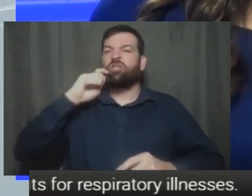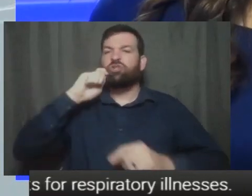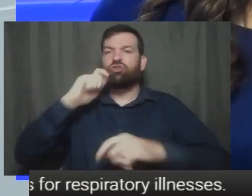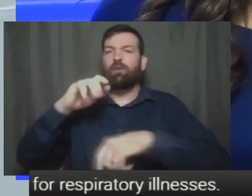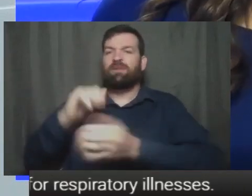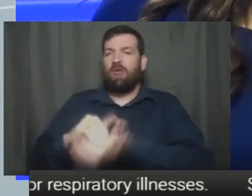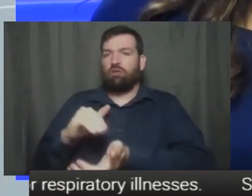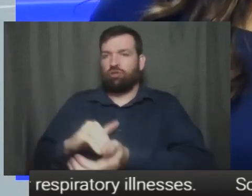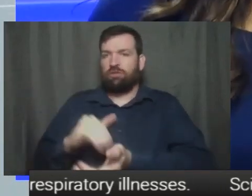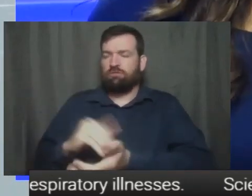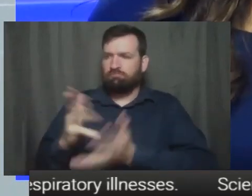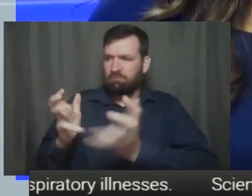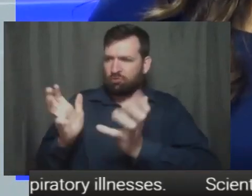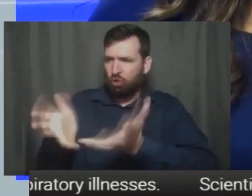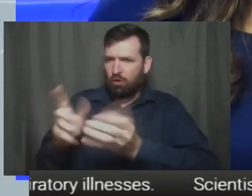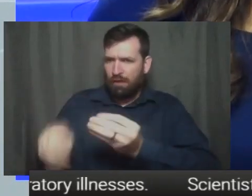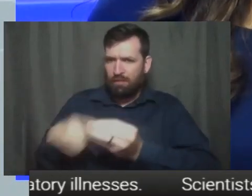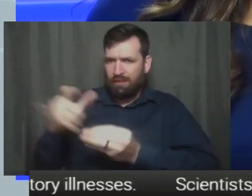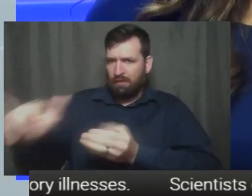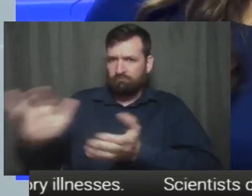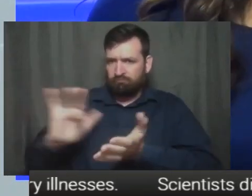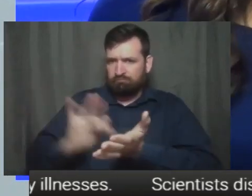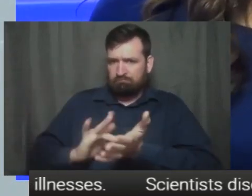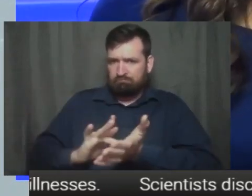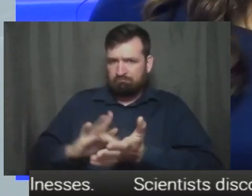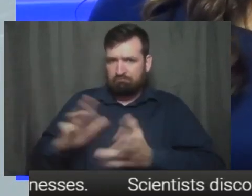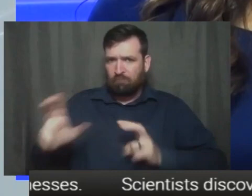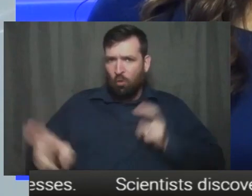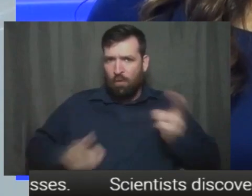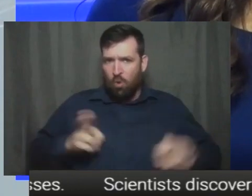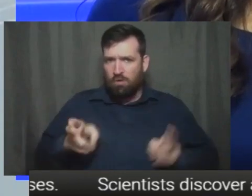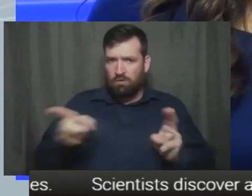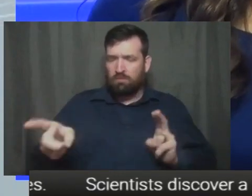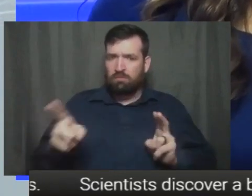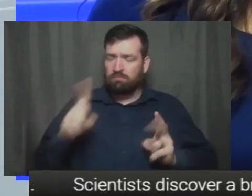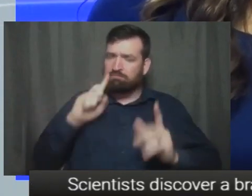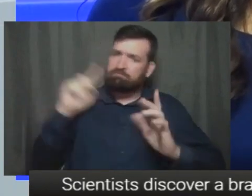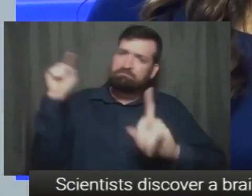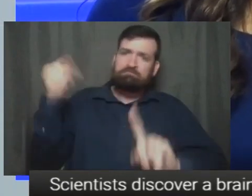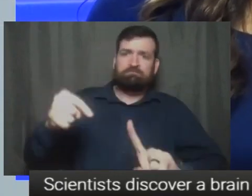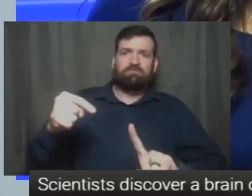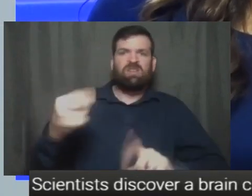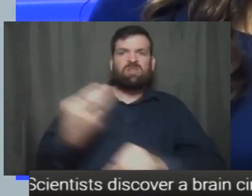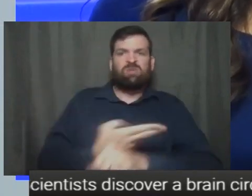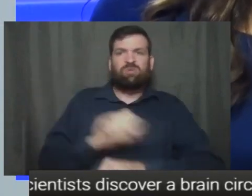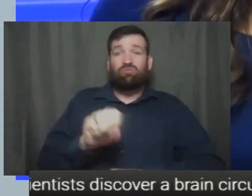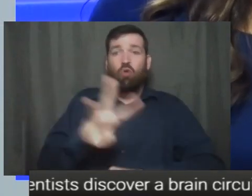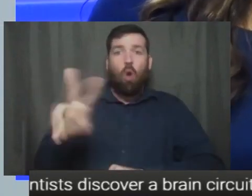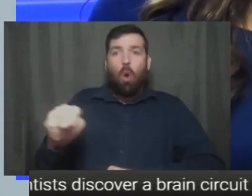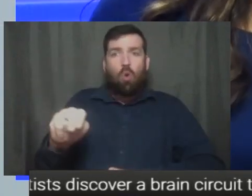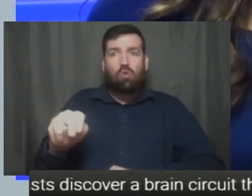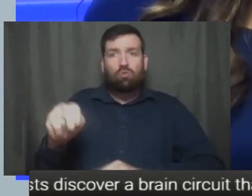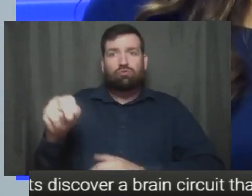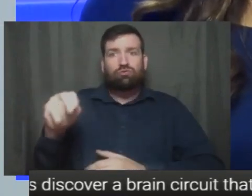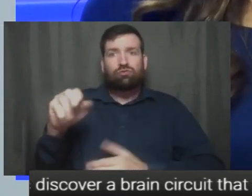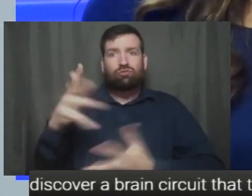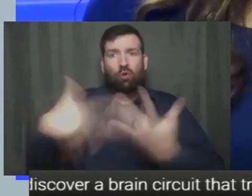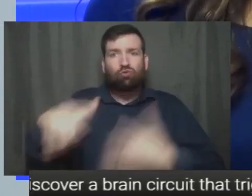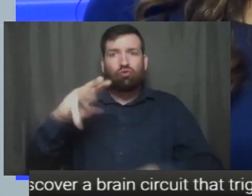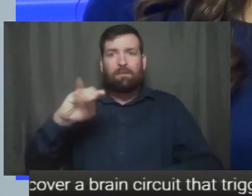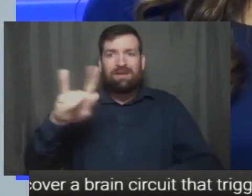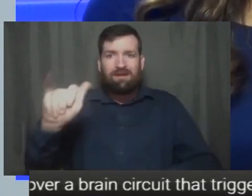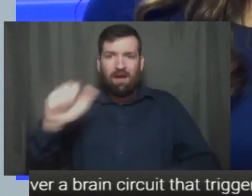about melanotan, Dr. Tomasian, because you also make it a point to use your own social media to dispel myths or warn